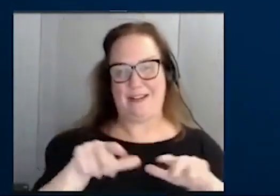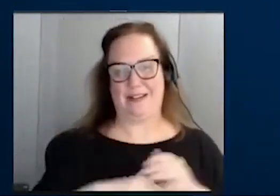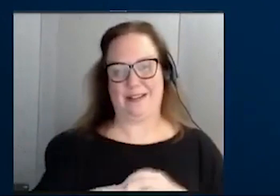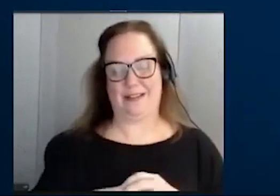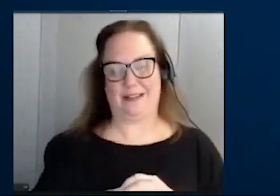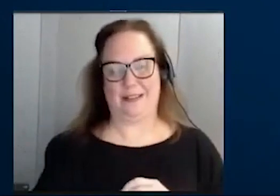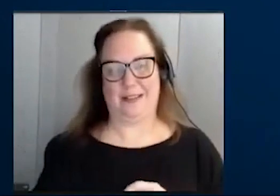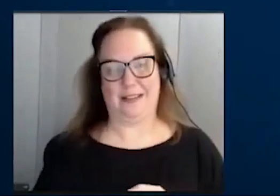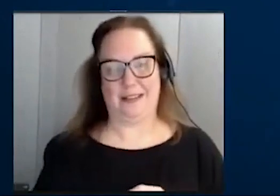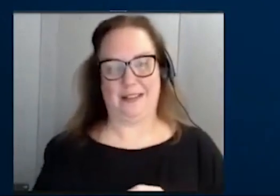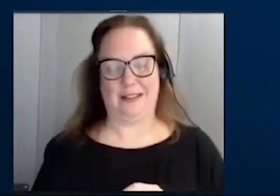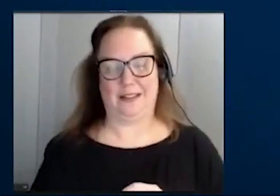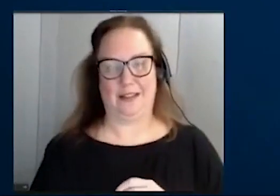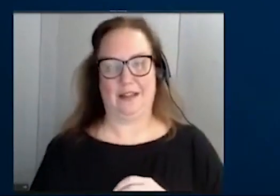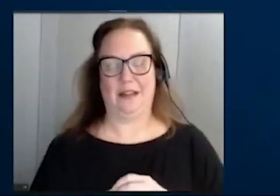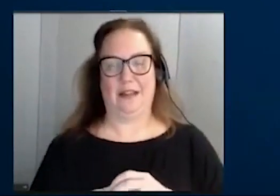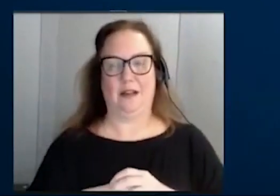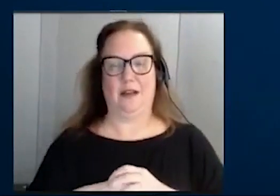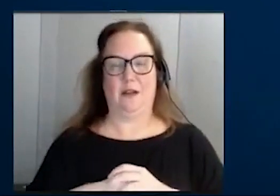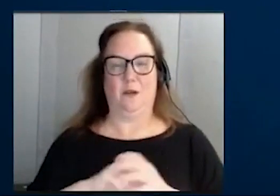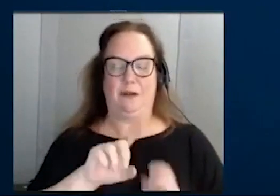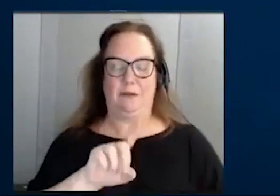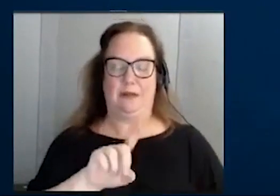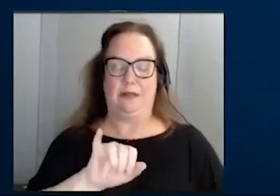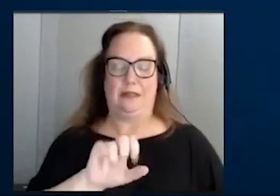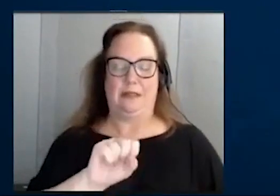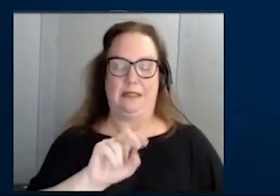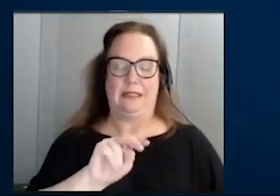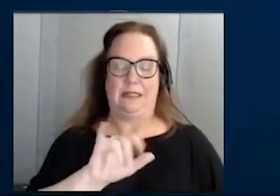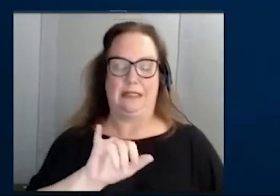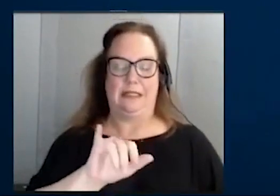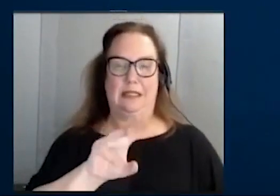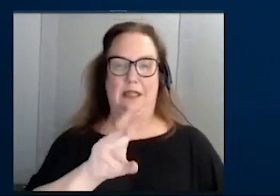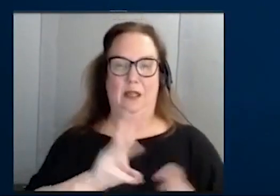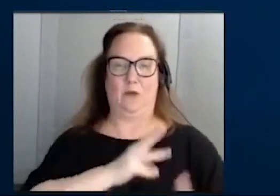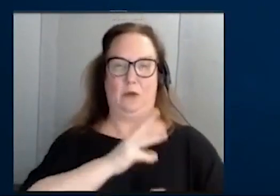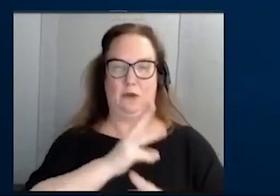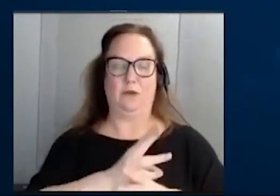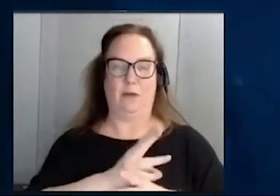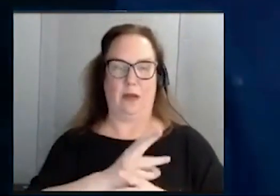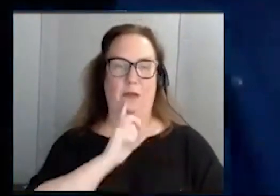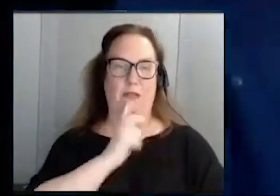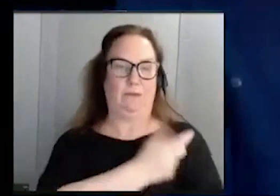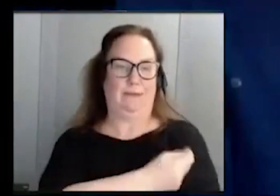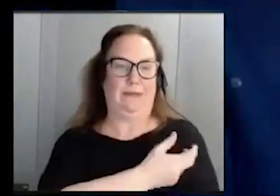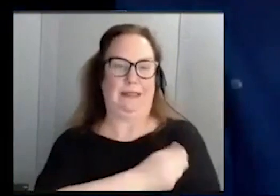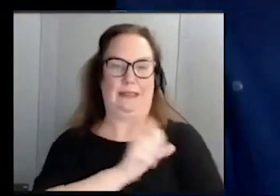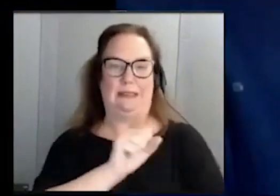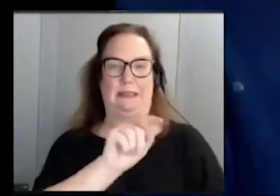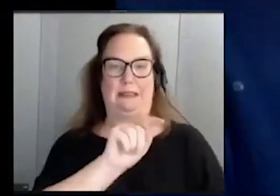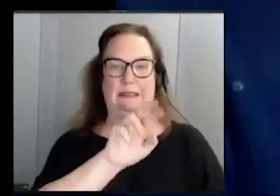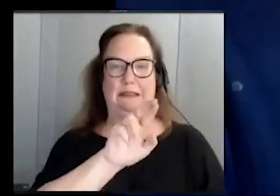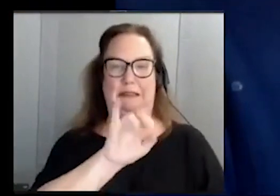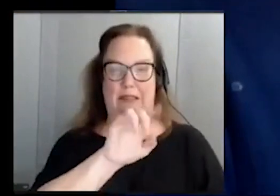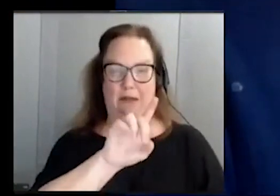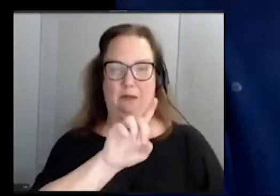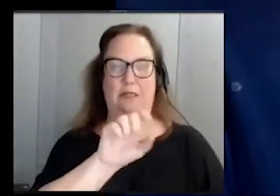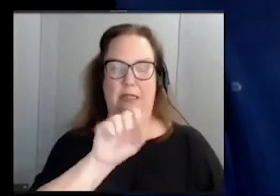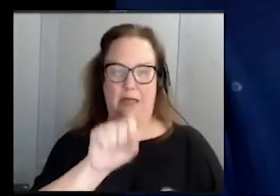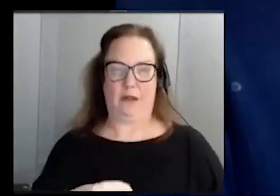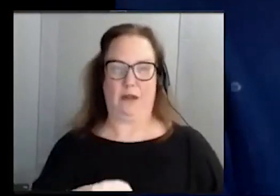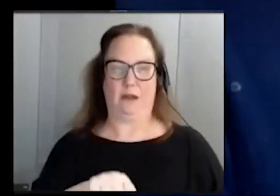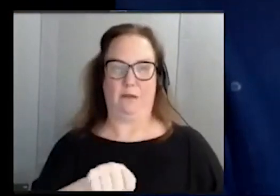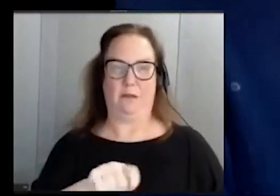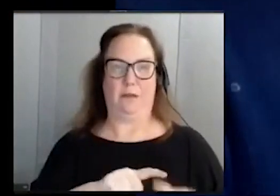And we had made a trip to Disney World when I was on steroids, and I was able to keep up. And when I came